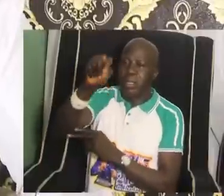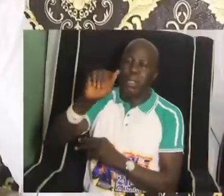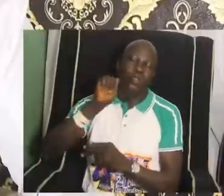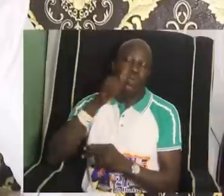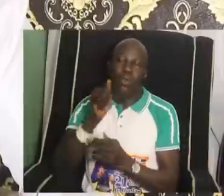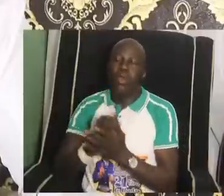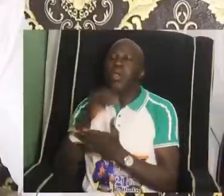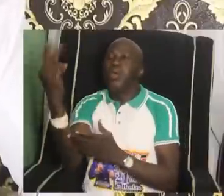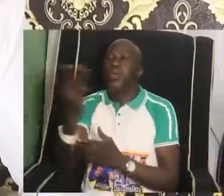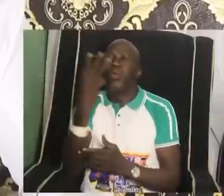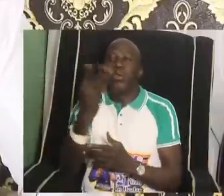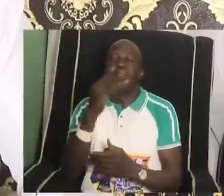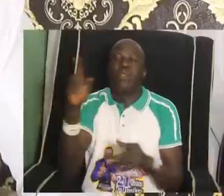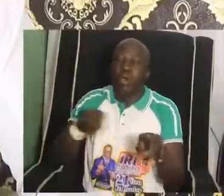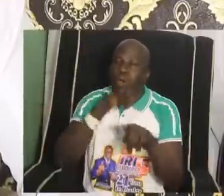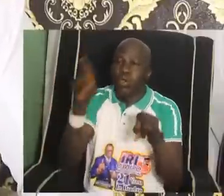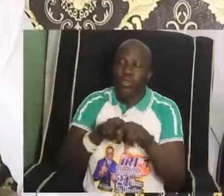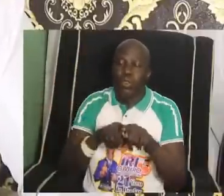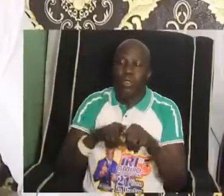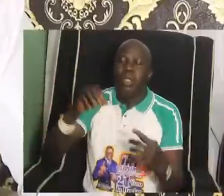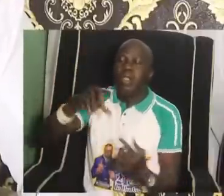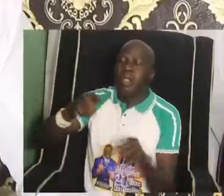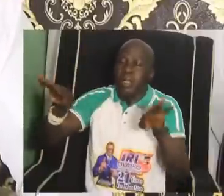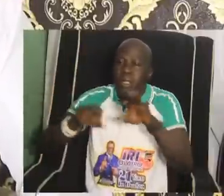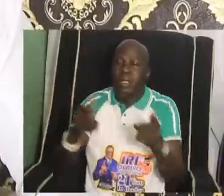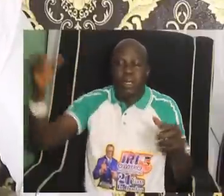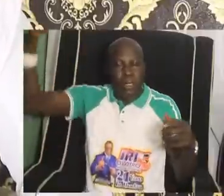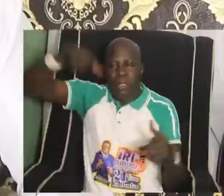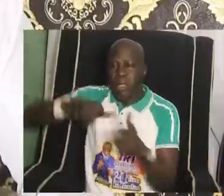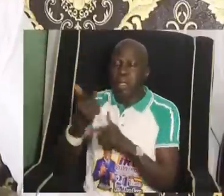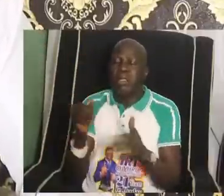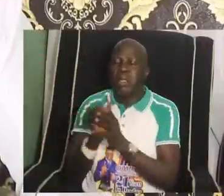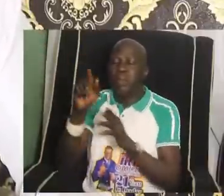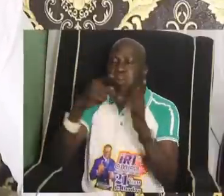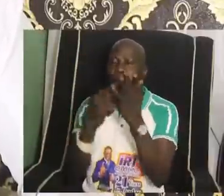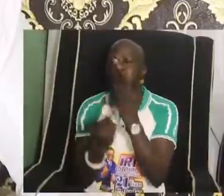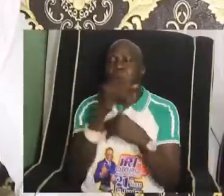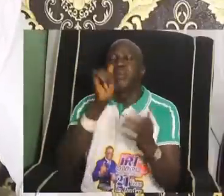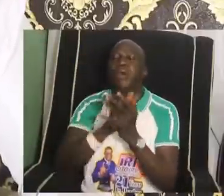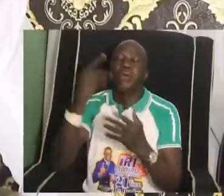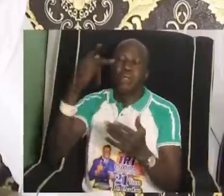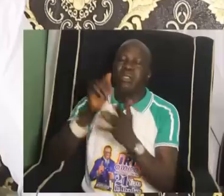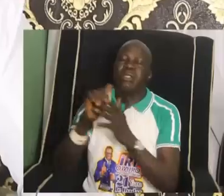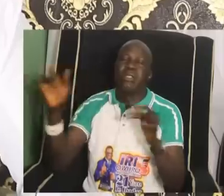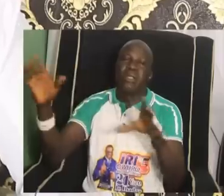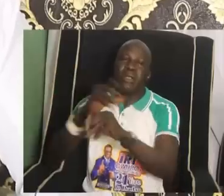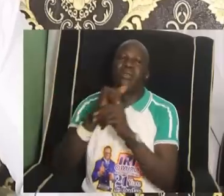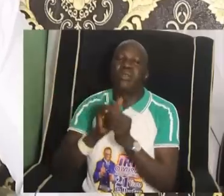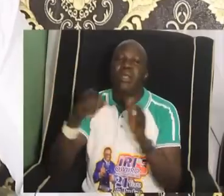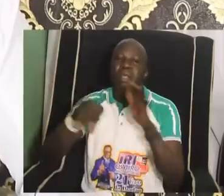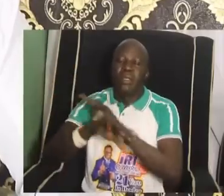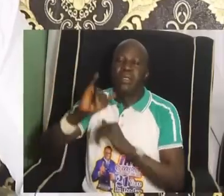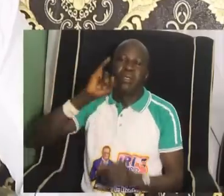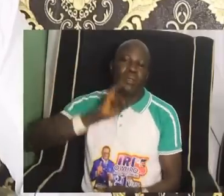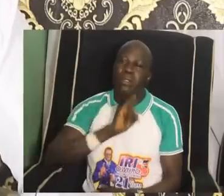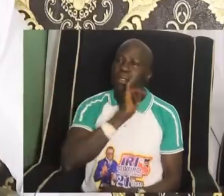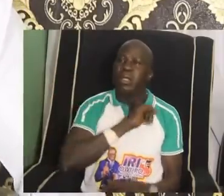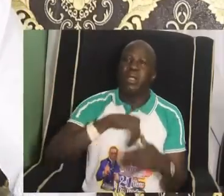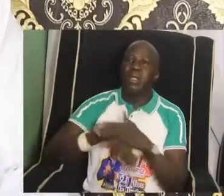Wednesday, Emurale. Wednesday also. We program in the name of Jesus. Oh, yeah, no, amen.